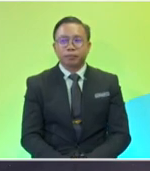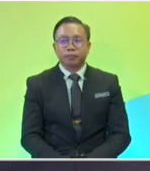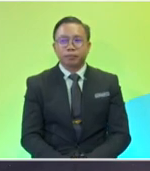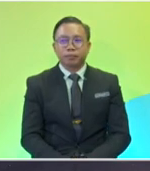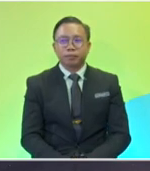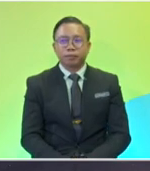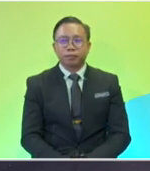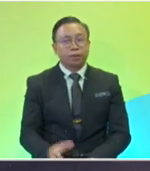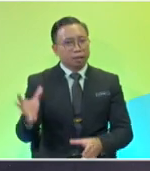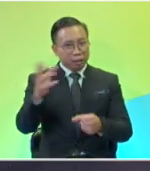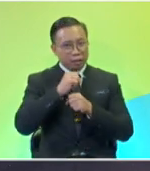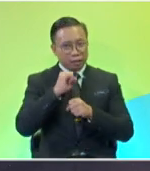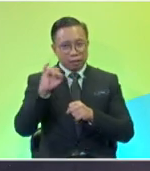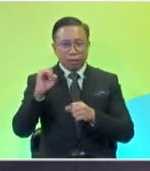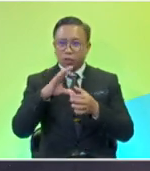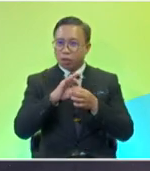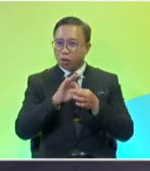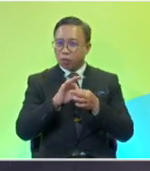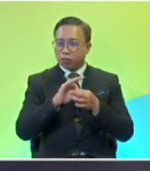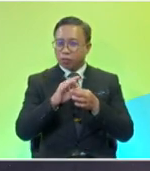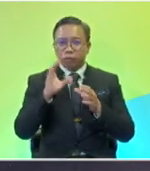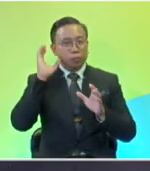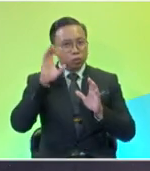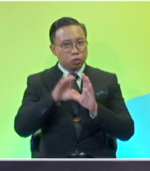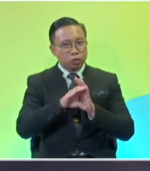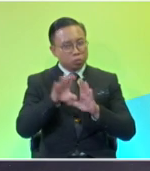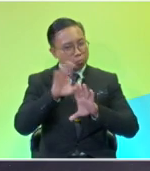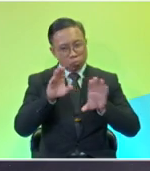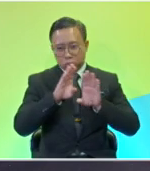I'm taking off a picture. Okay. Don't open yet.